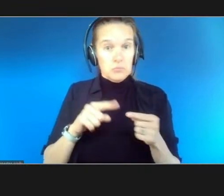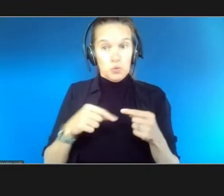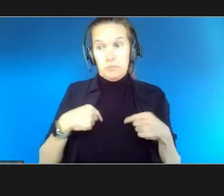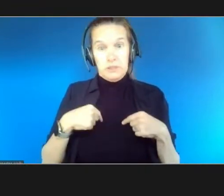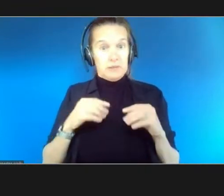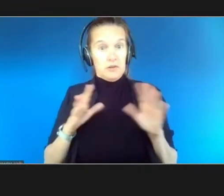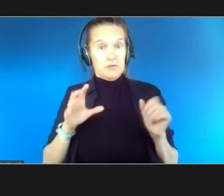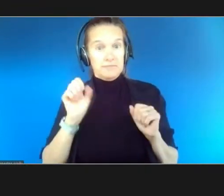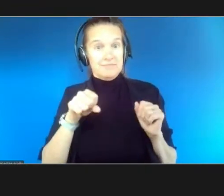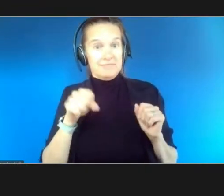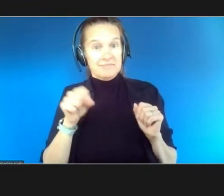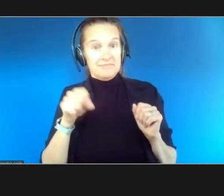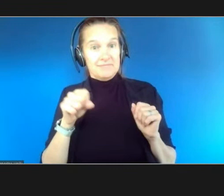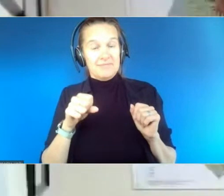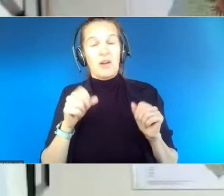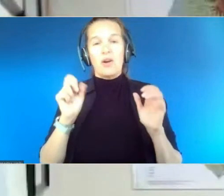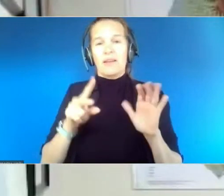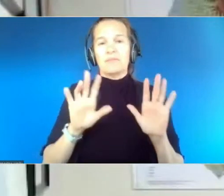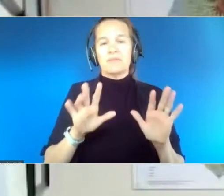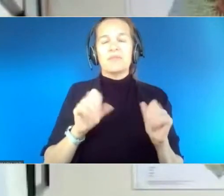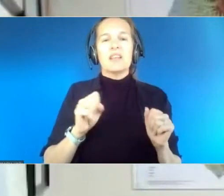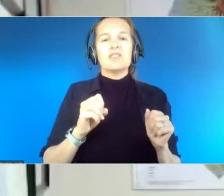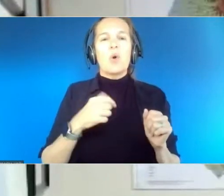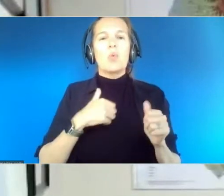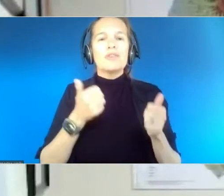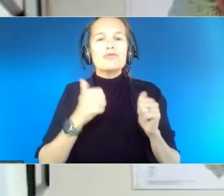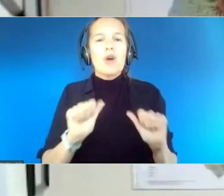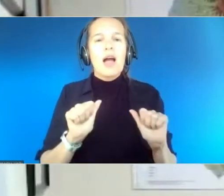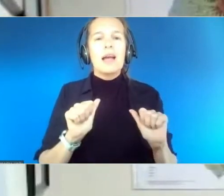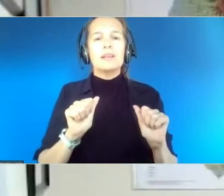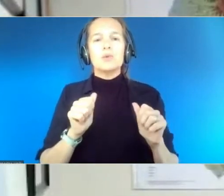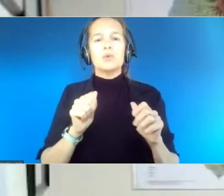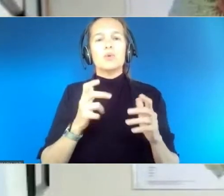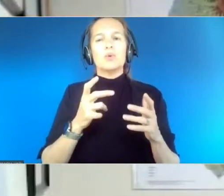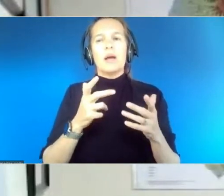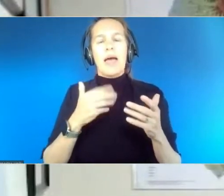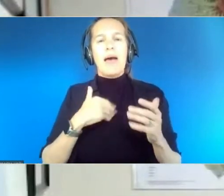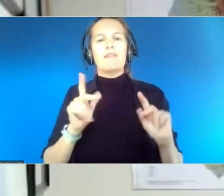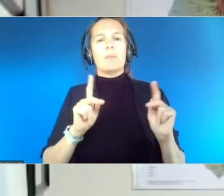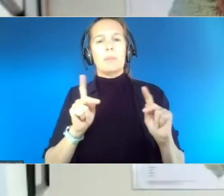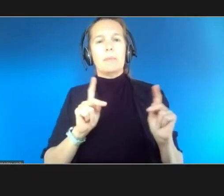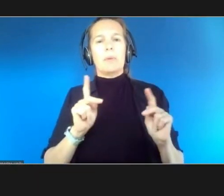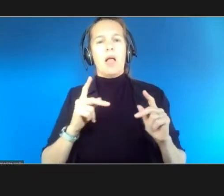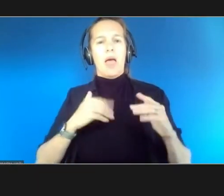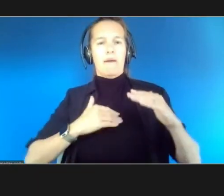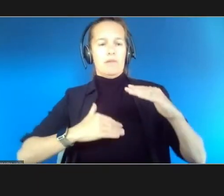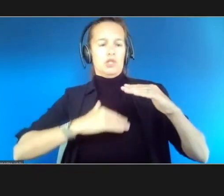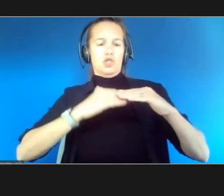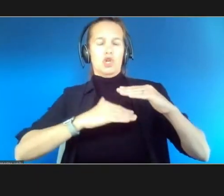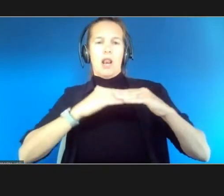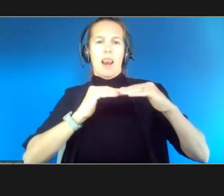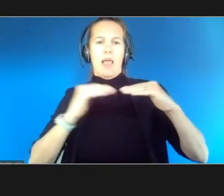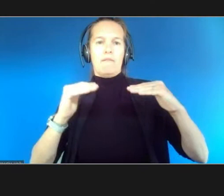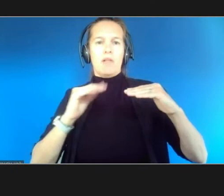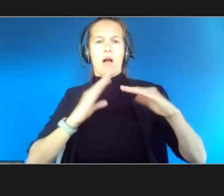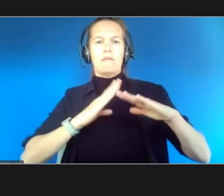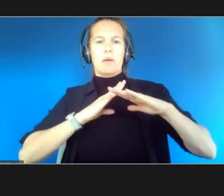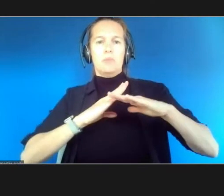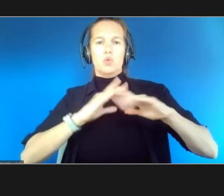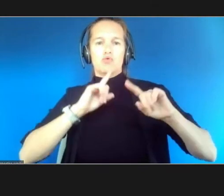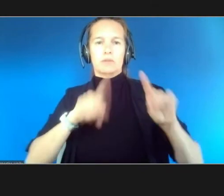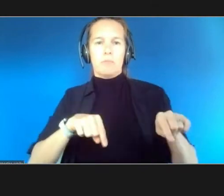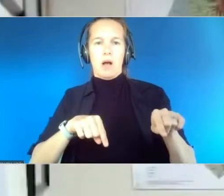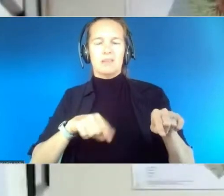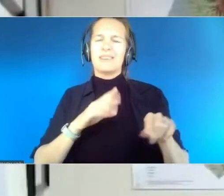you. Okay, so we're trying to get people up to a baseline of immune response, and that immune response is a lot of